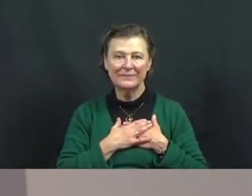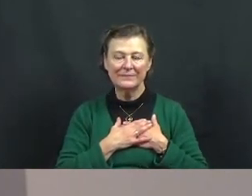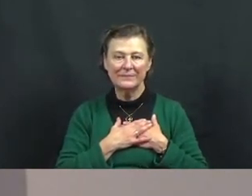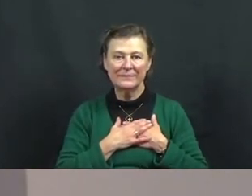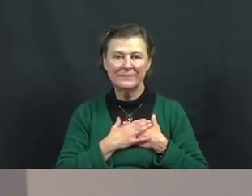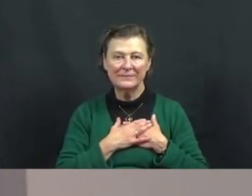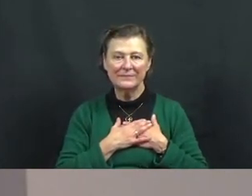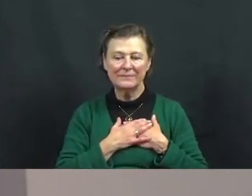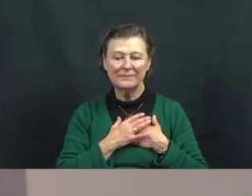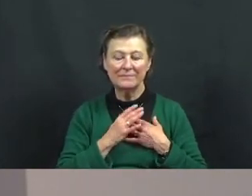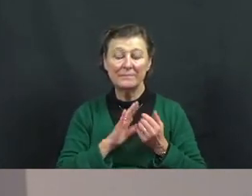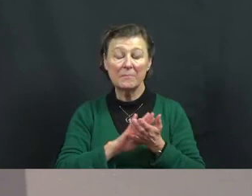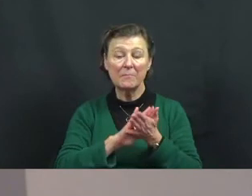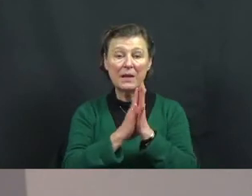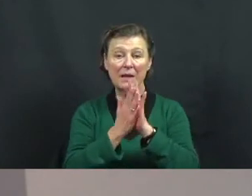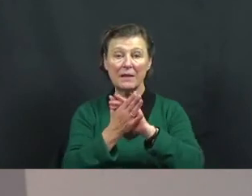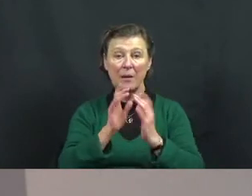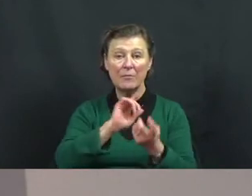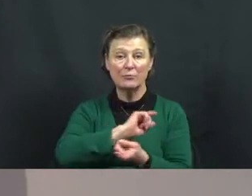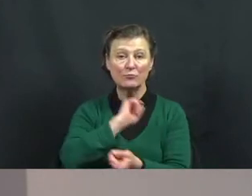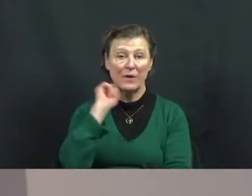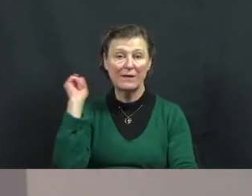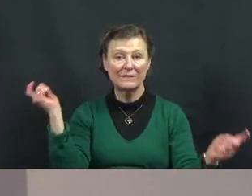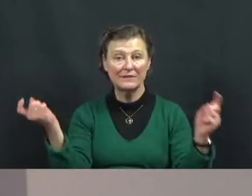Be transformed.